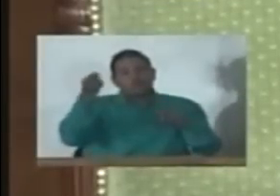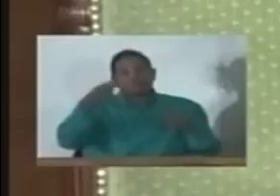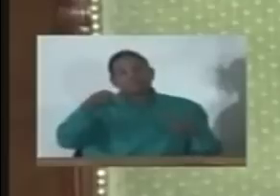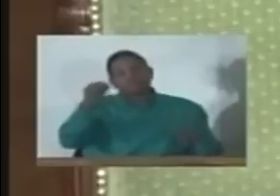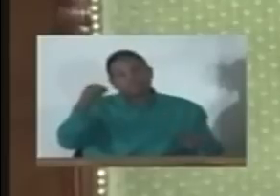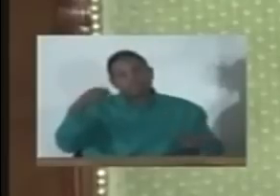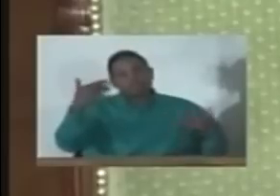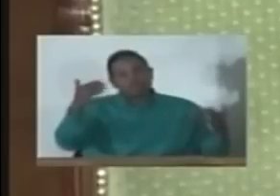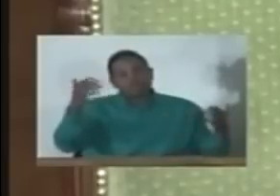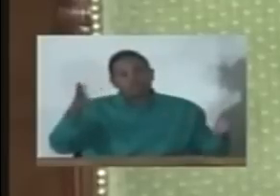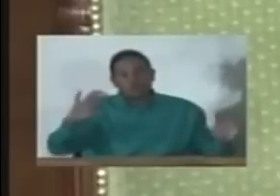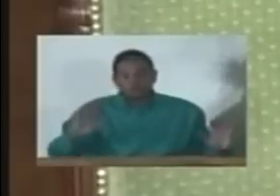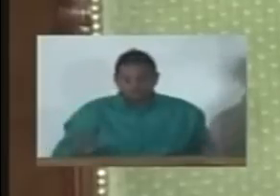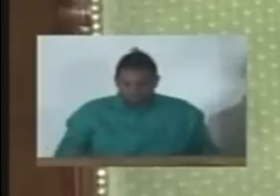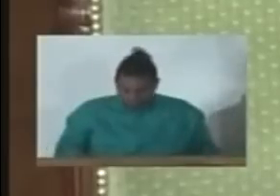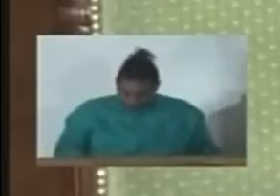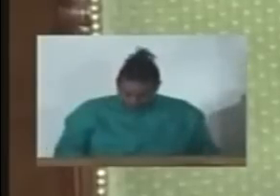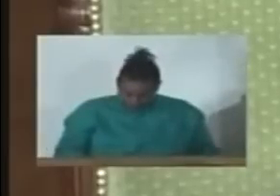it.